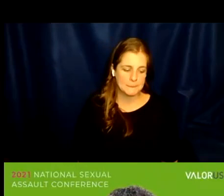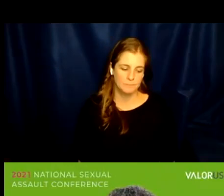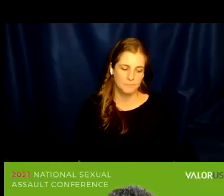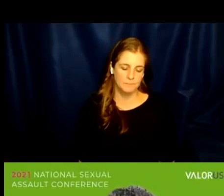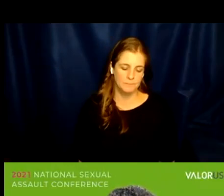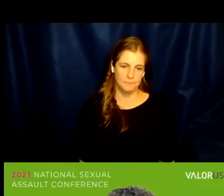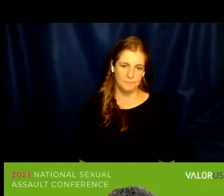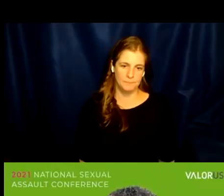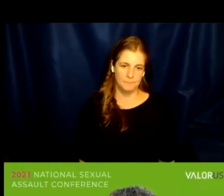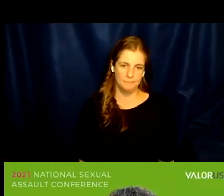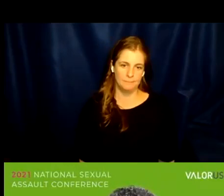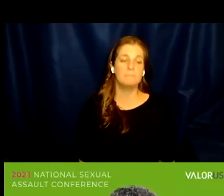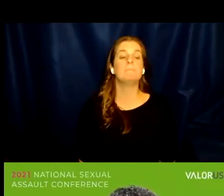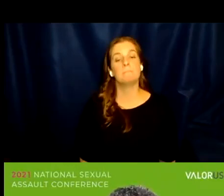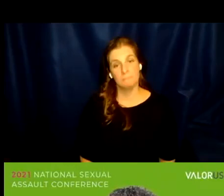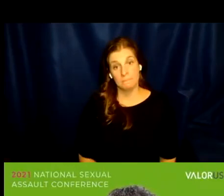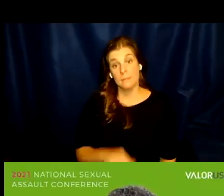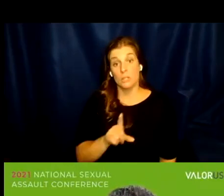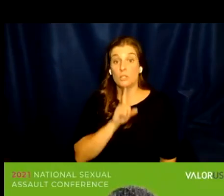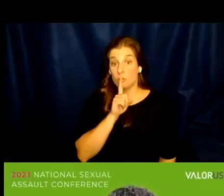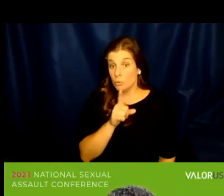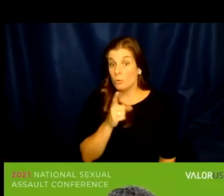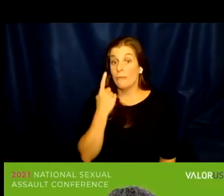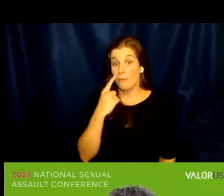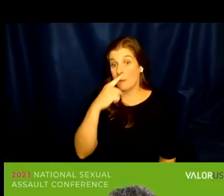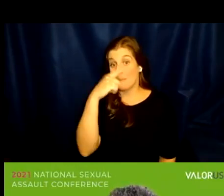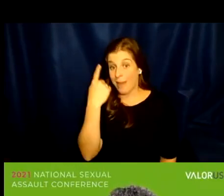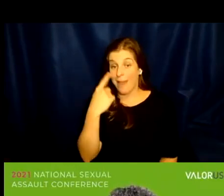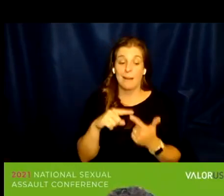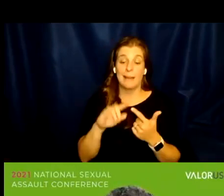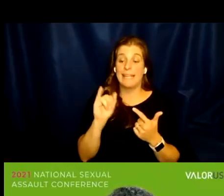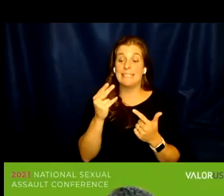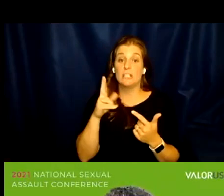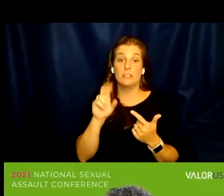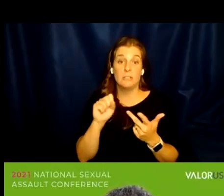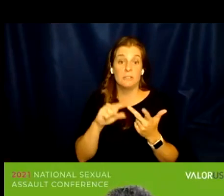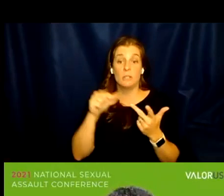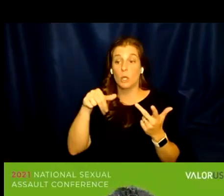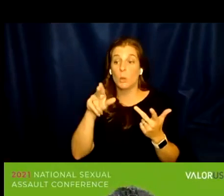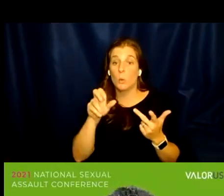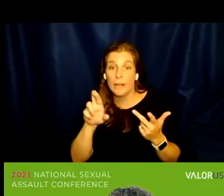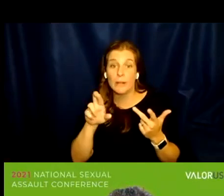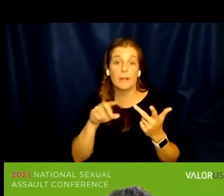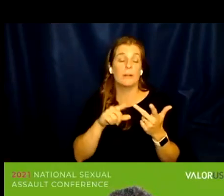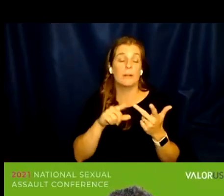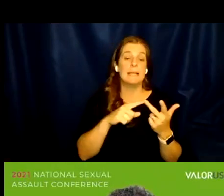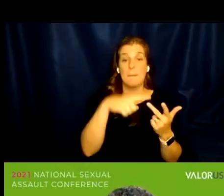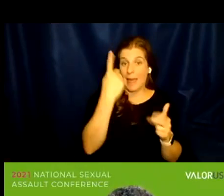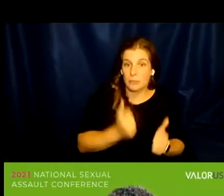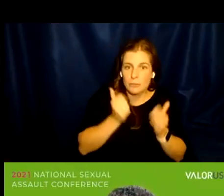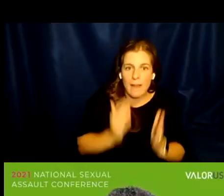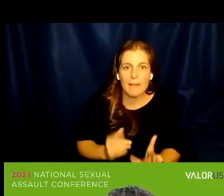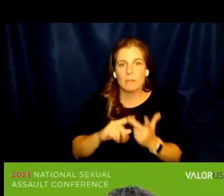And that is particularly true for Black women, for Indigenous women, for queer or Black survivors, queer survivors,